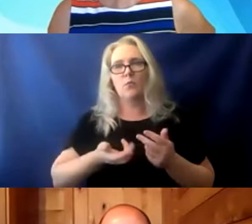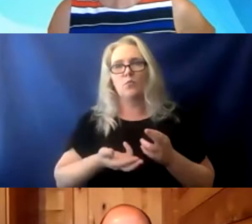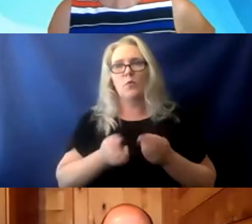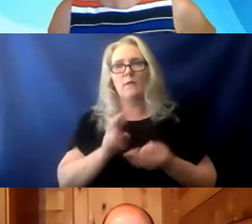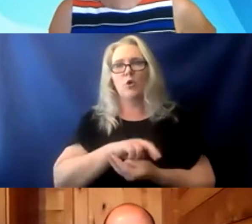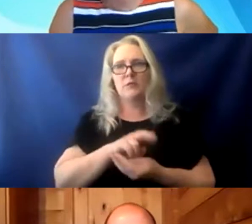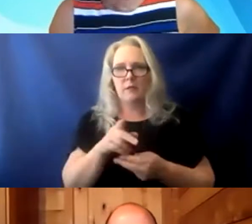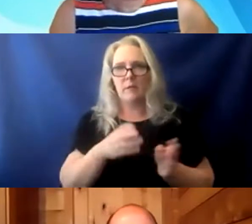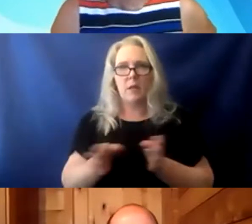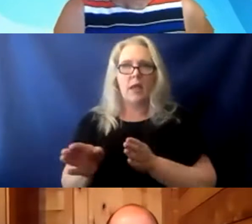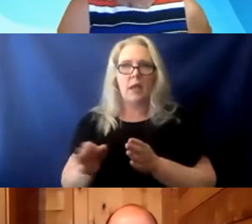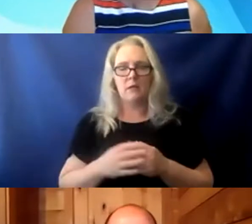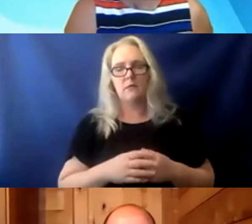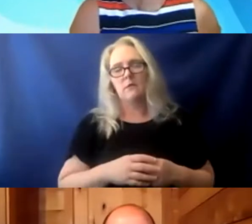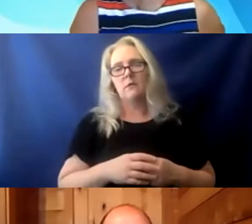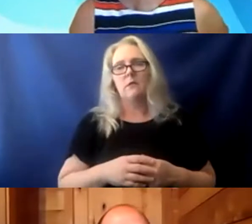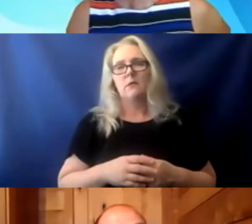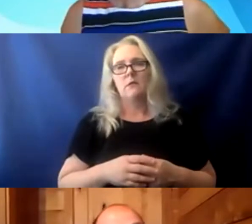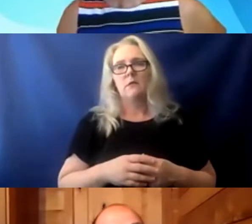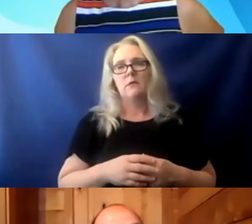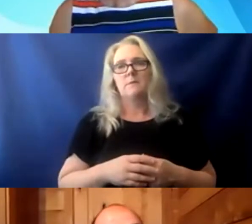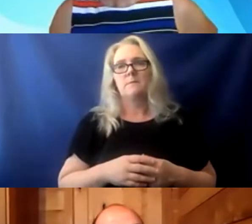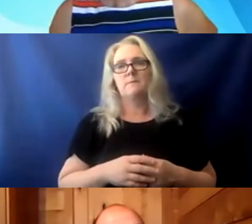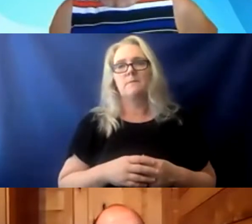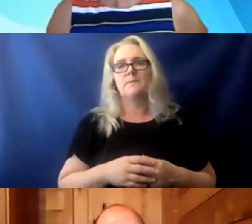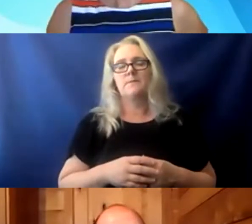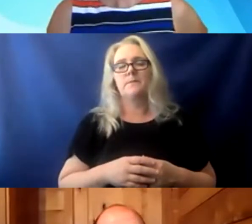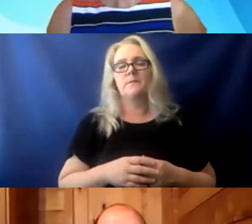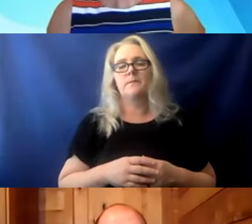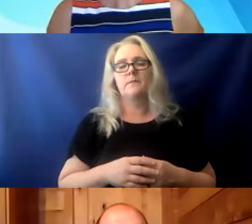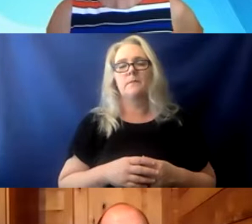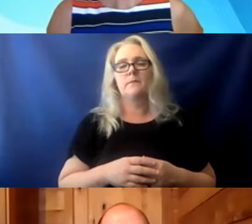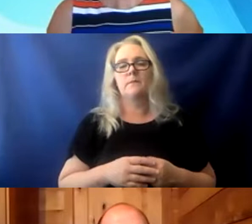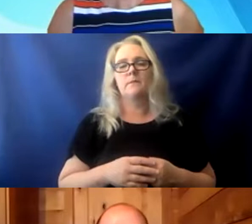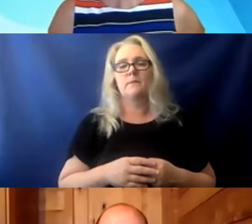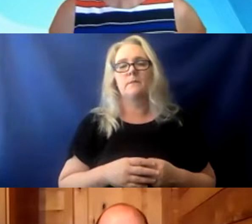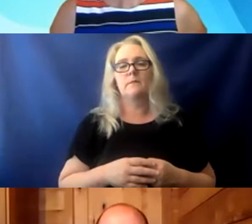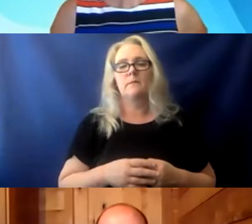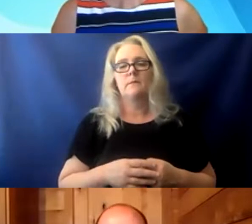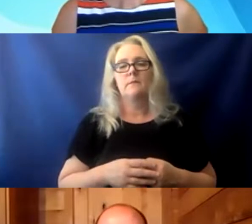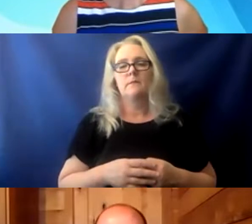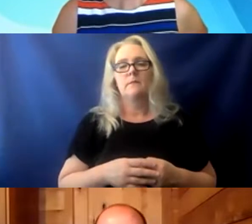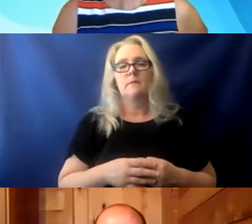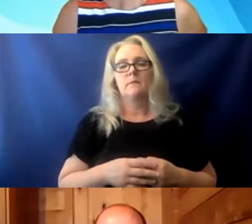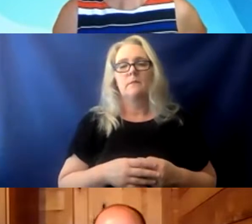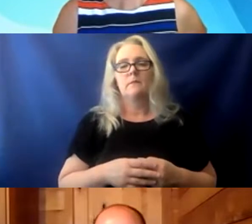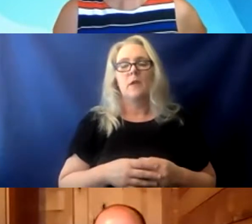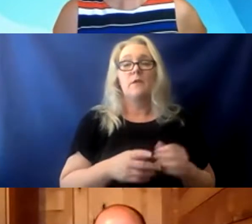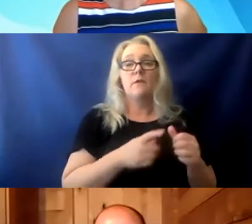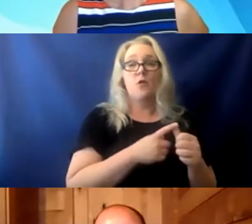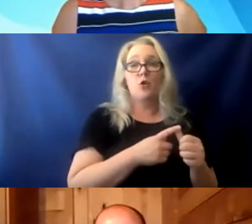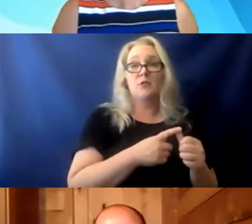think? Losing track of things. But, you know, the original version of that plan called for $20